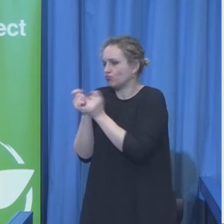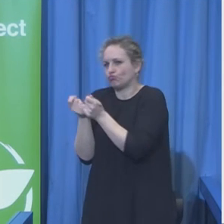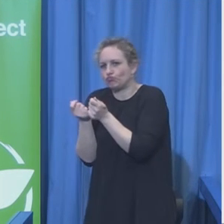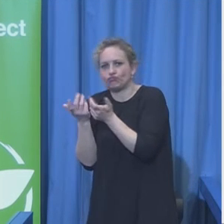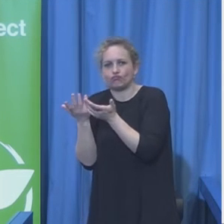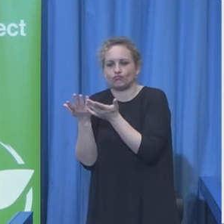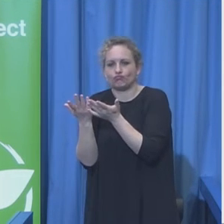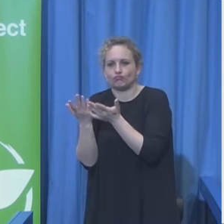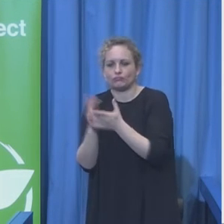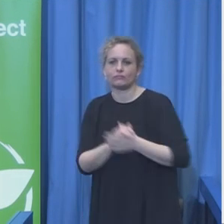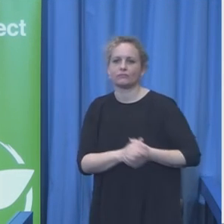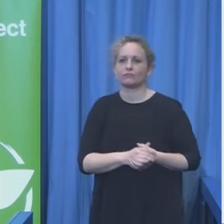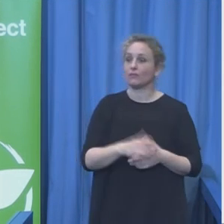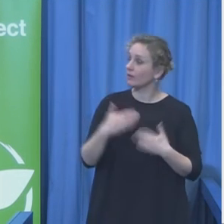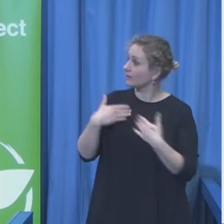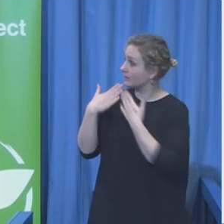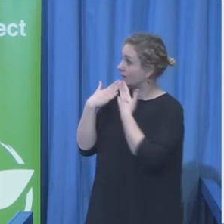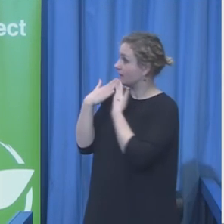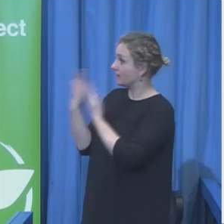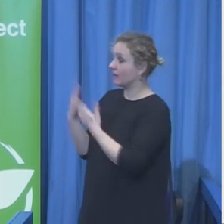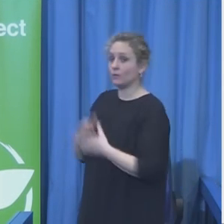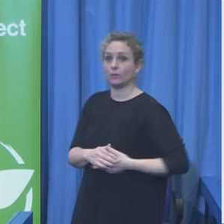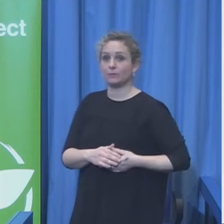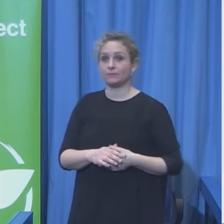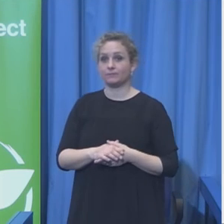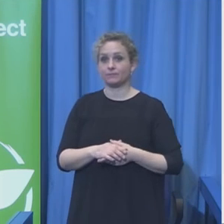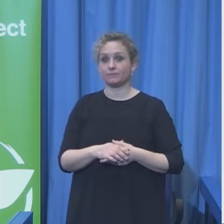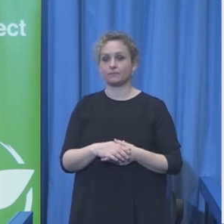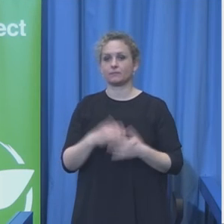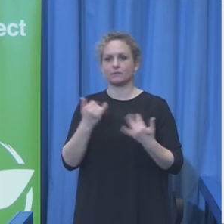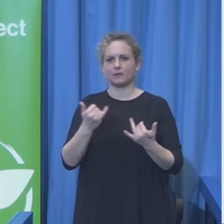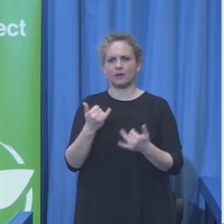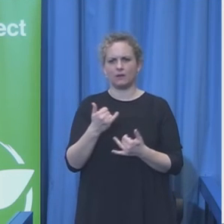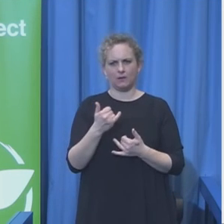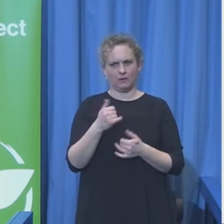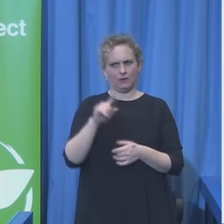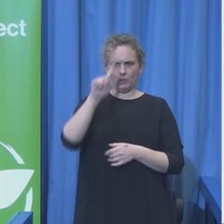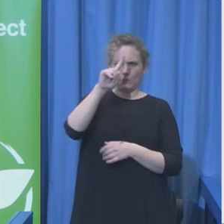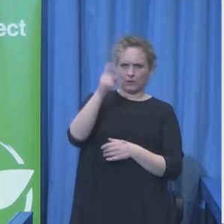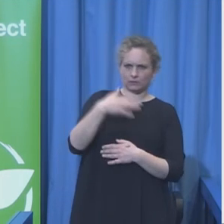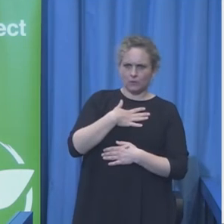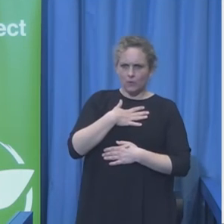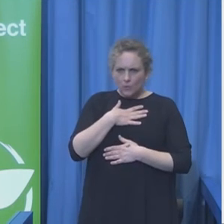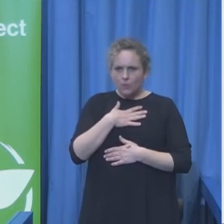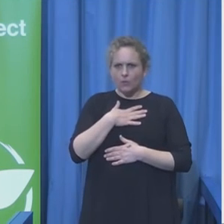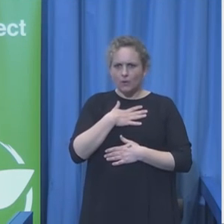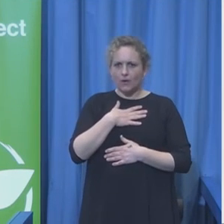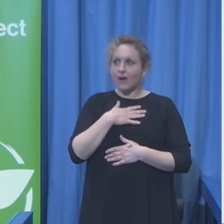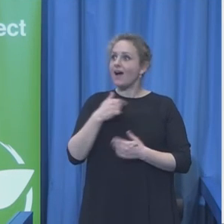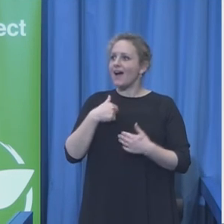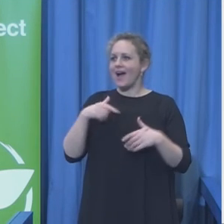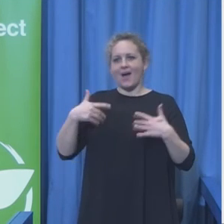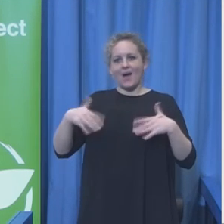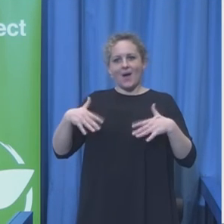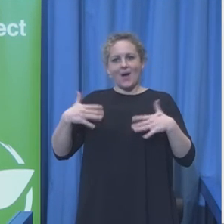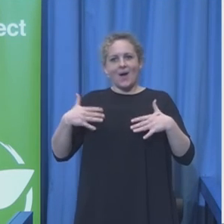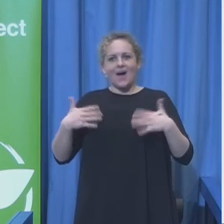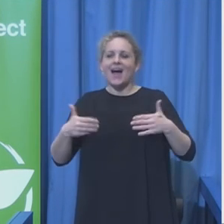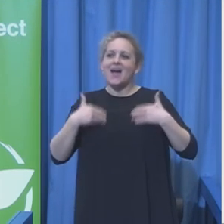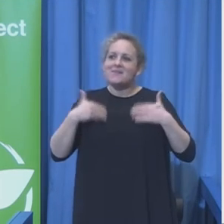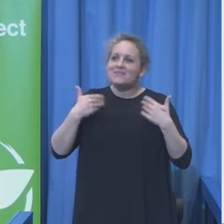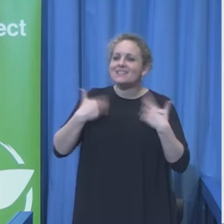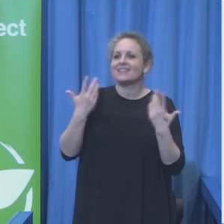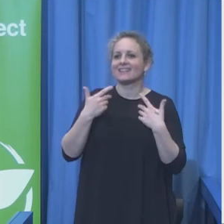question. Actually, it pleases me so much to see you here because, I mean, you give me hope, and I hope